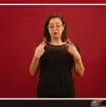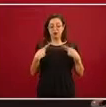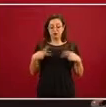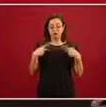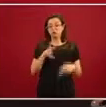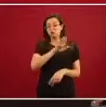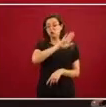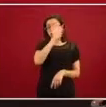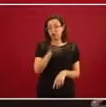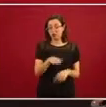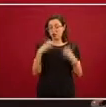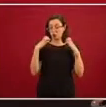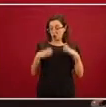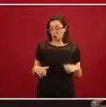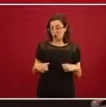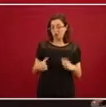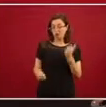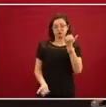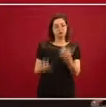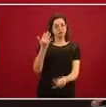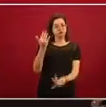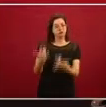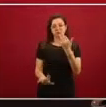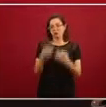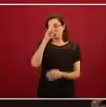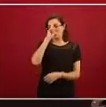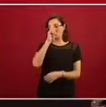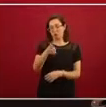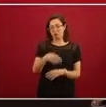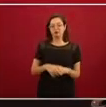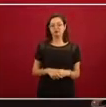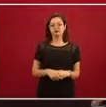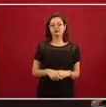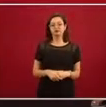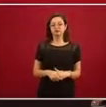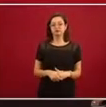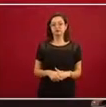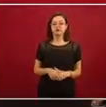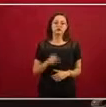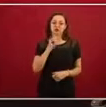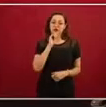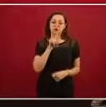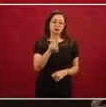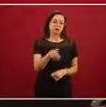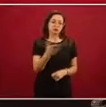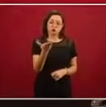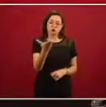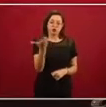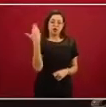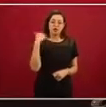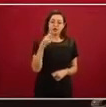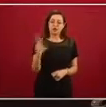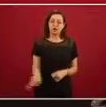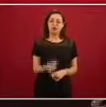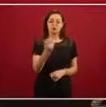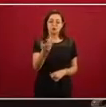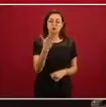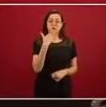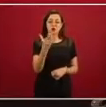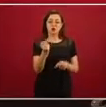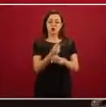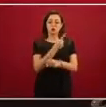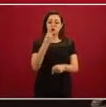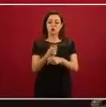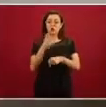Today there was a specific law approved regarding the prohibition of cremation of